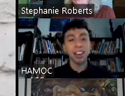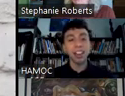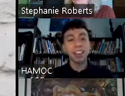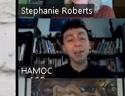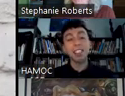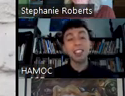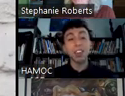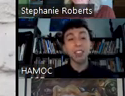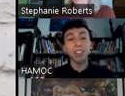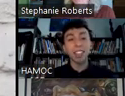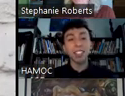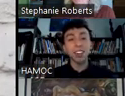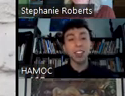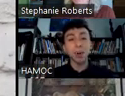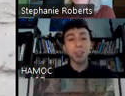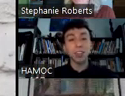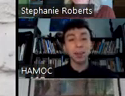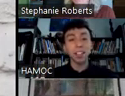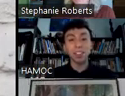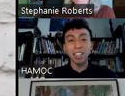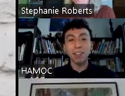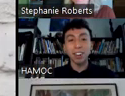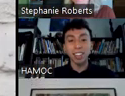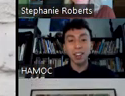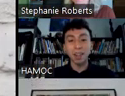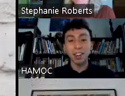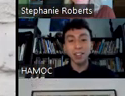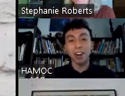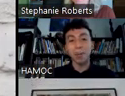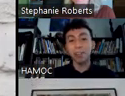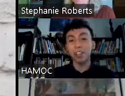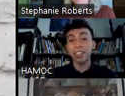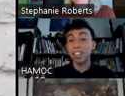seems to be a subtle emotion, but there's definitely a